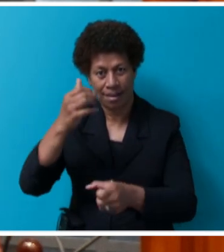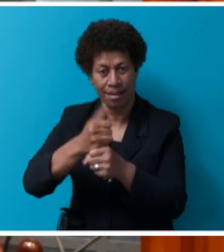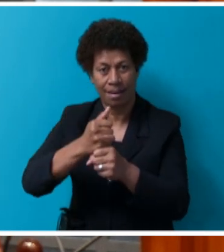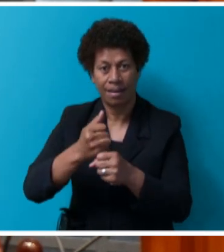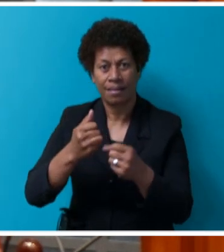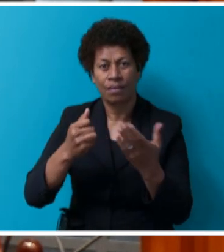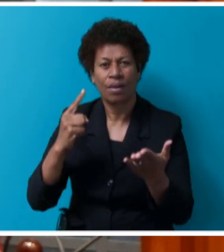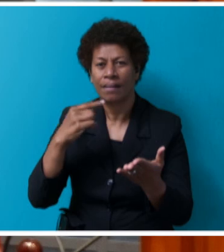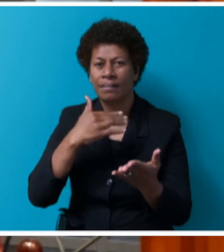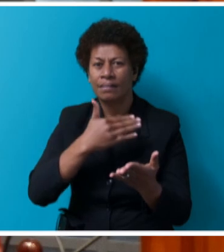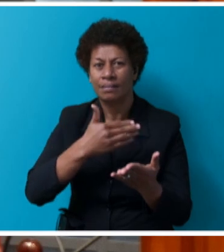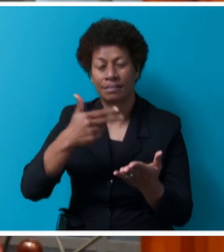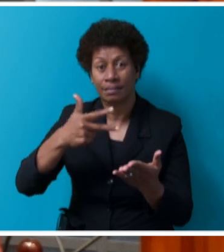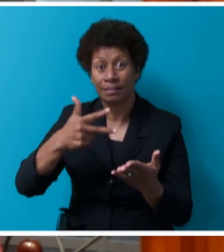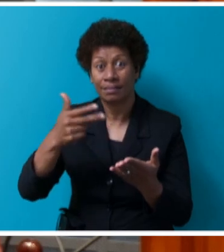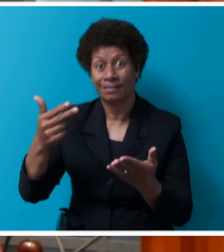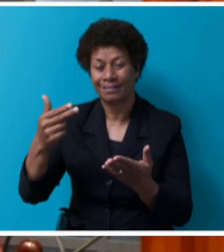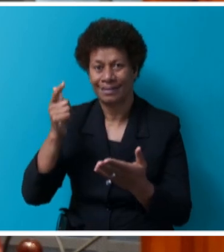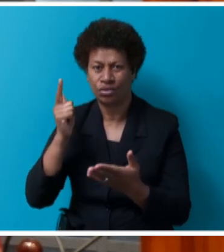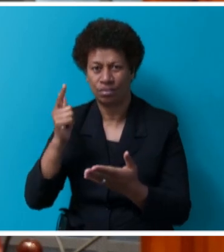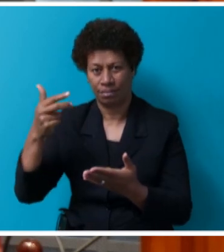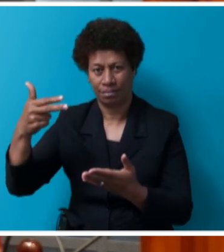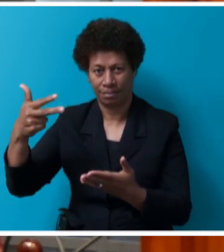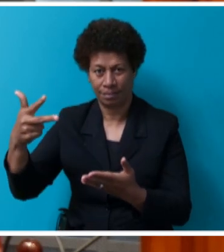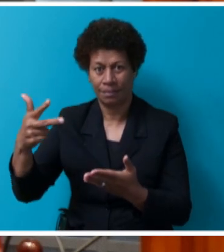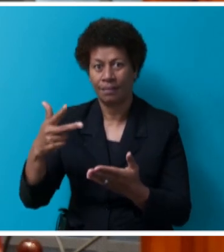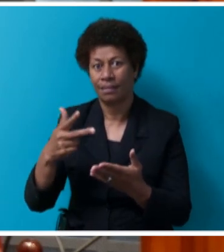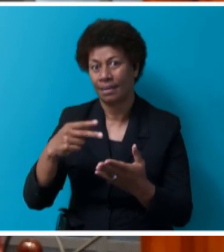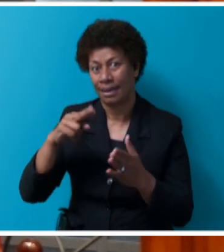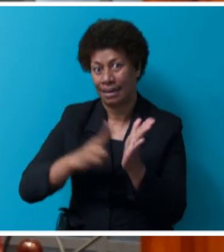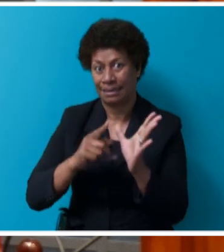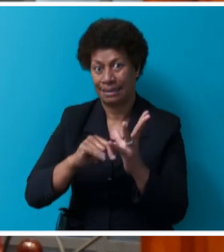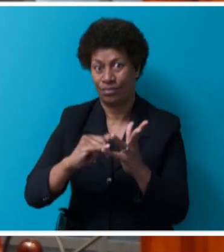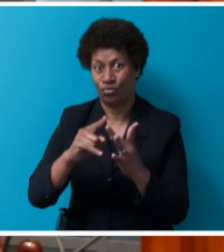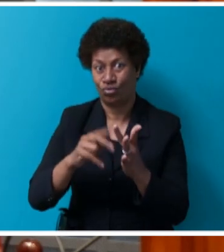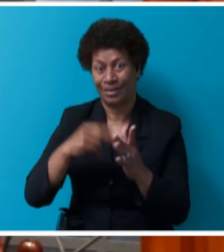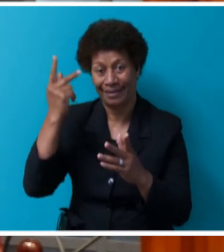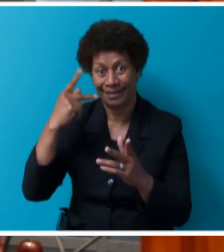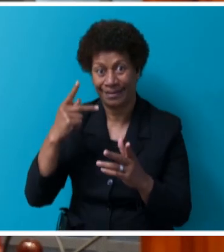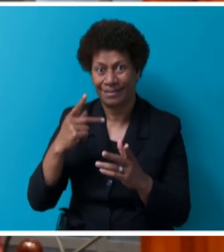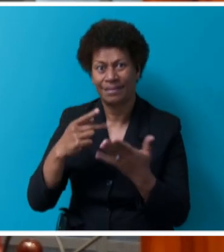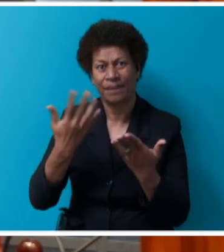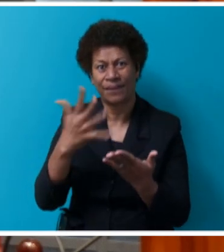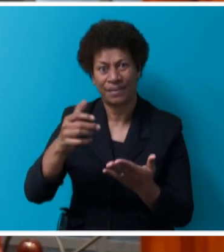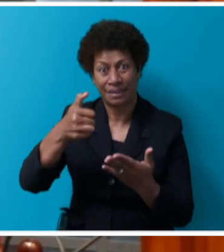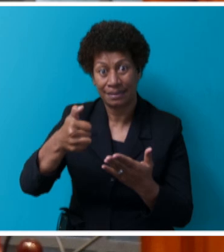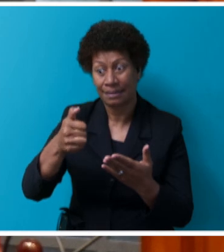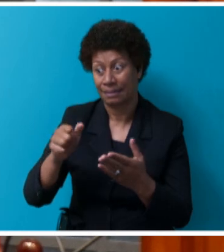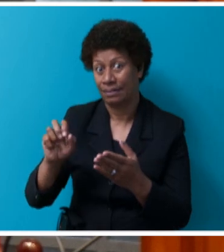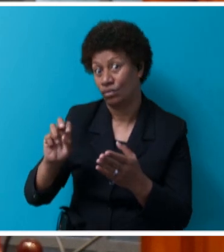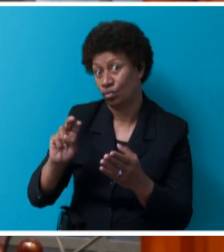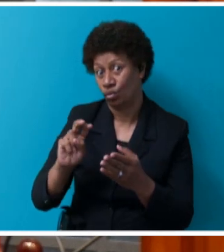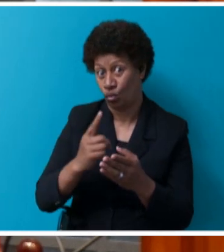8. Nasinu Gospel Kindergarten, session 1, 56, session 2, 46.